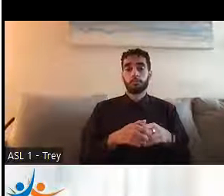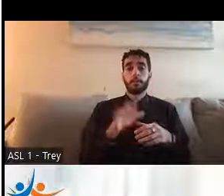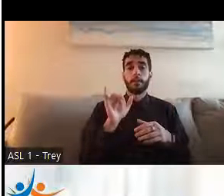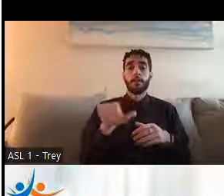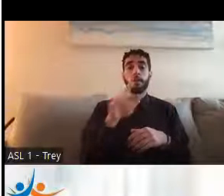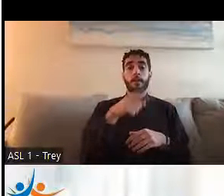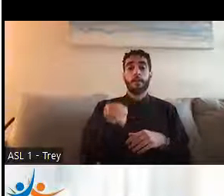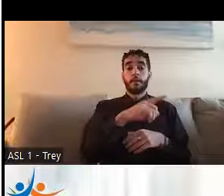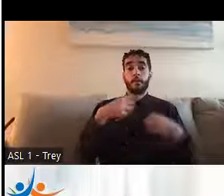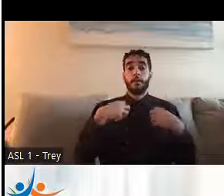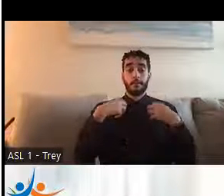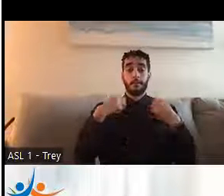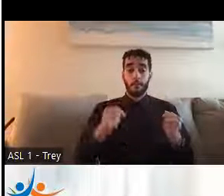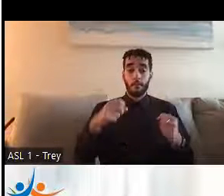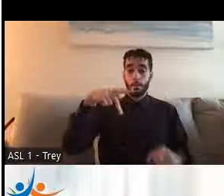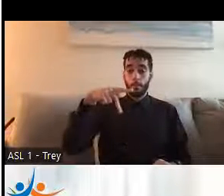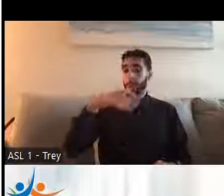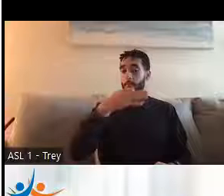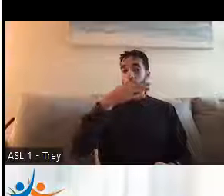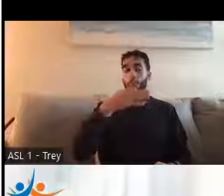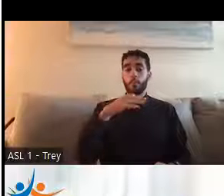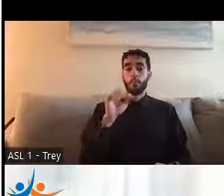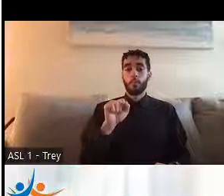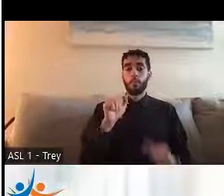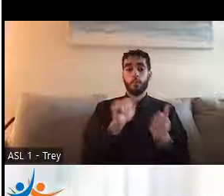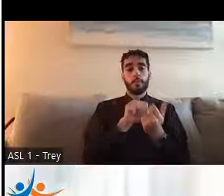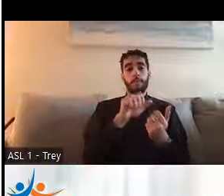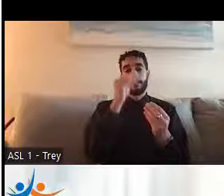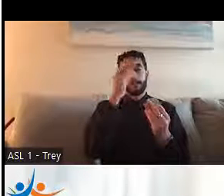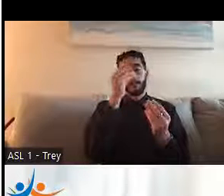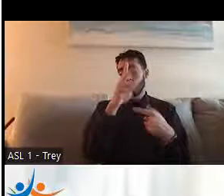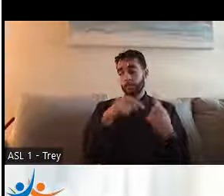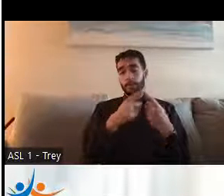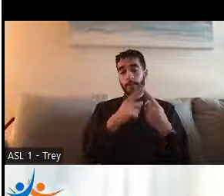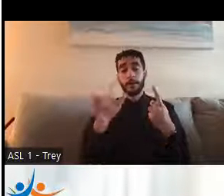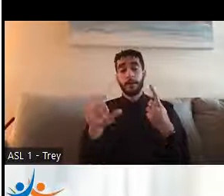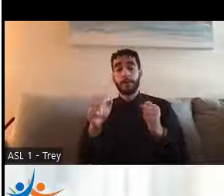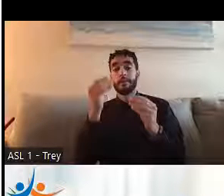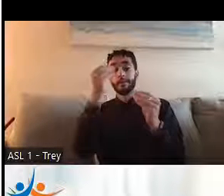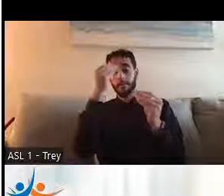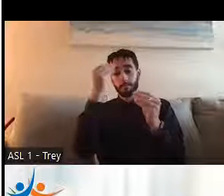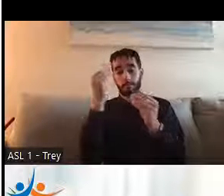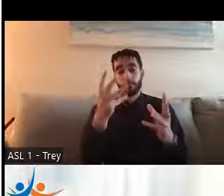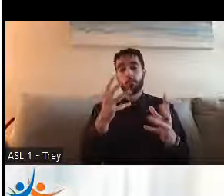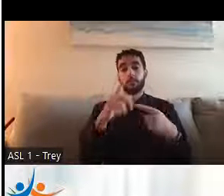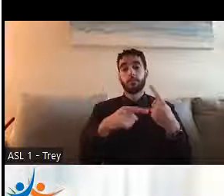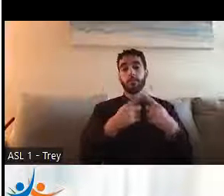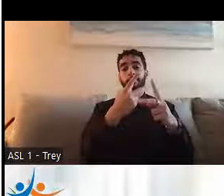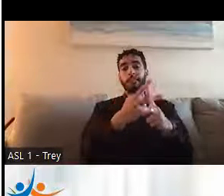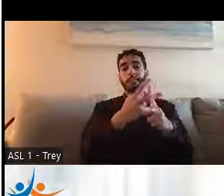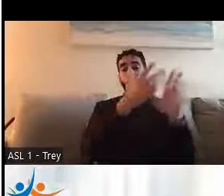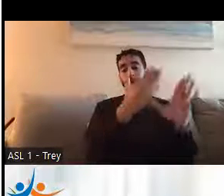and reliable sources of brain health information and ways to inform those they serve, including caregivers. Next